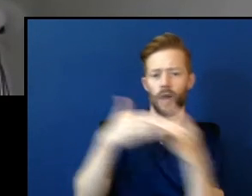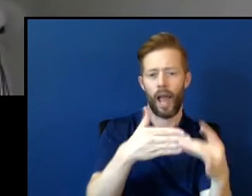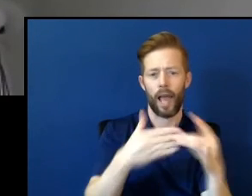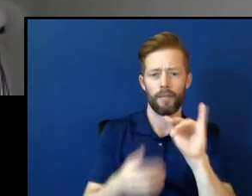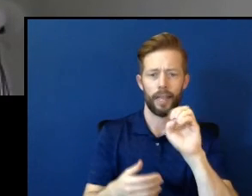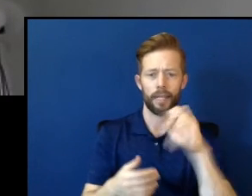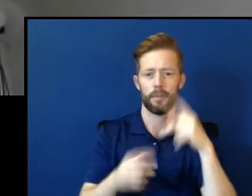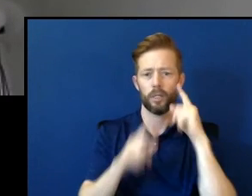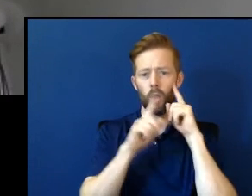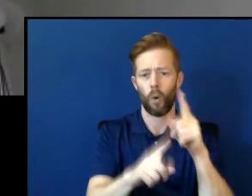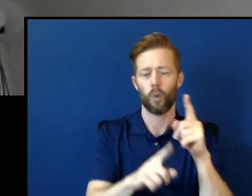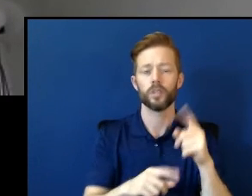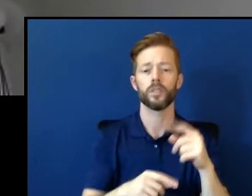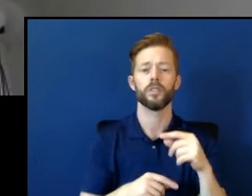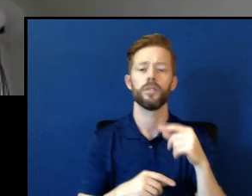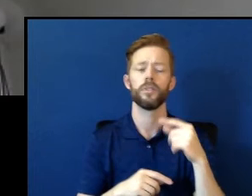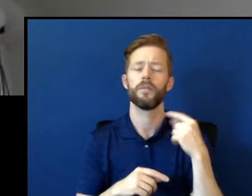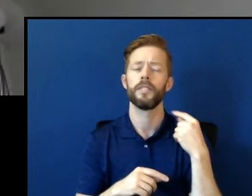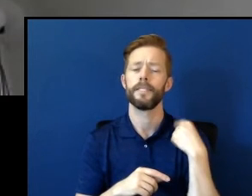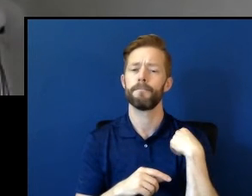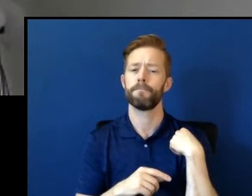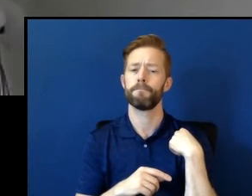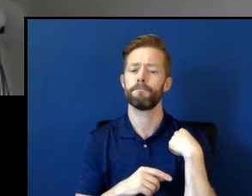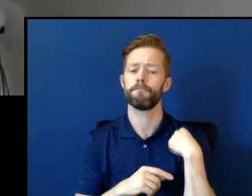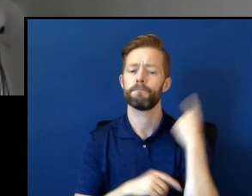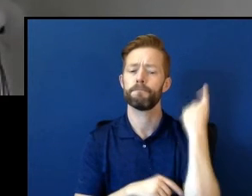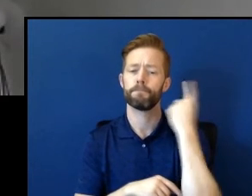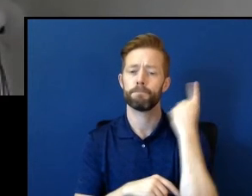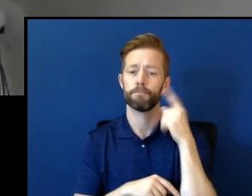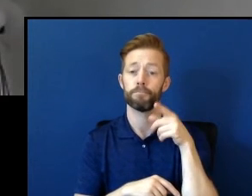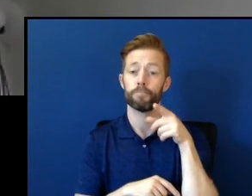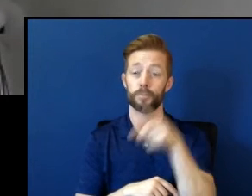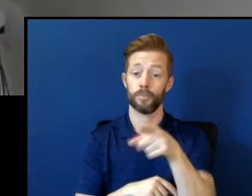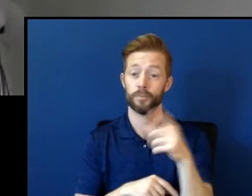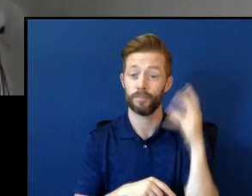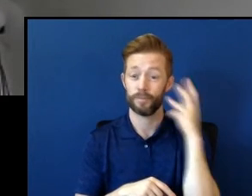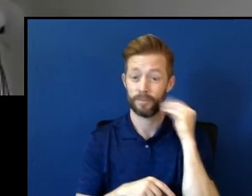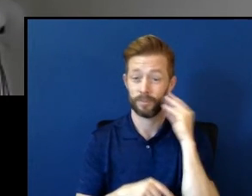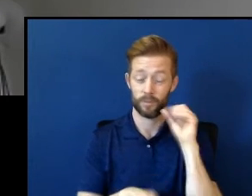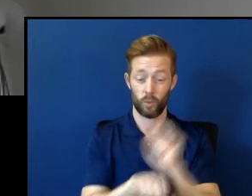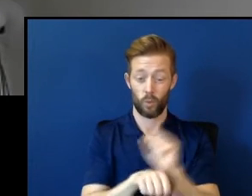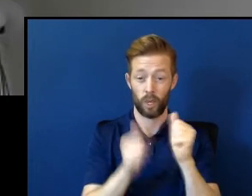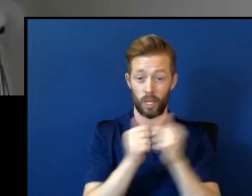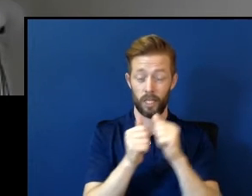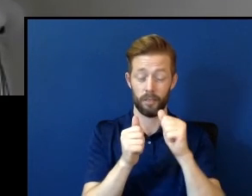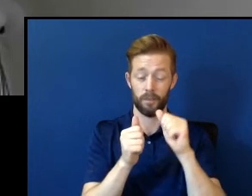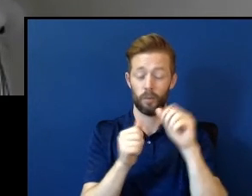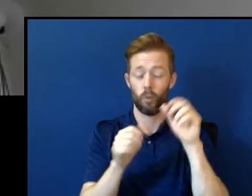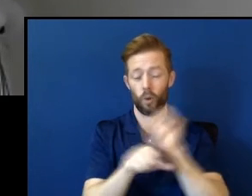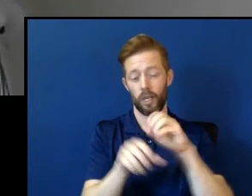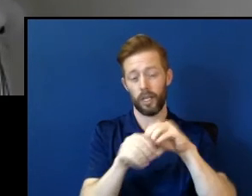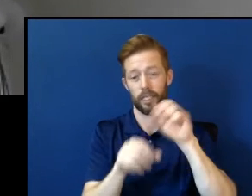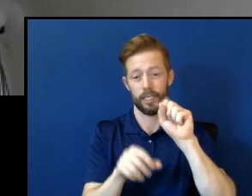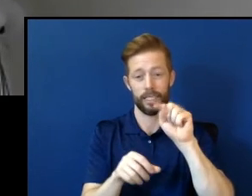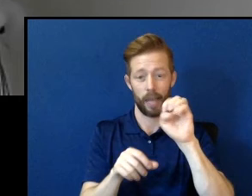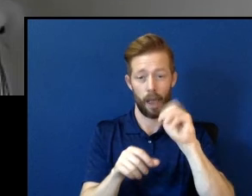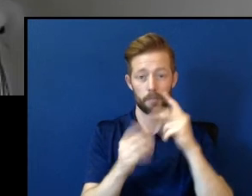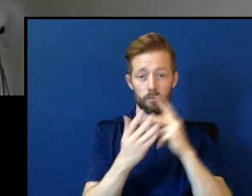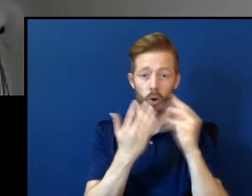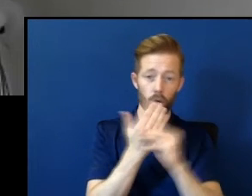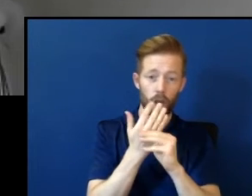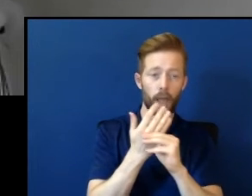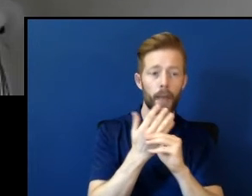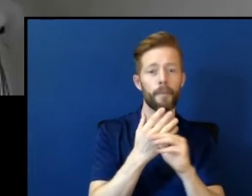IEP goals, right? So I was wondering, during your experience in working in a STEM program